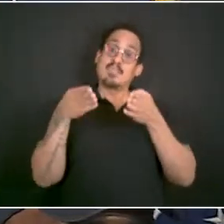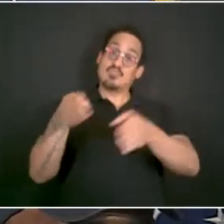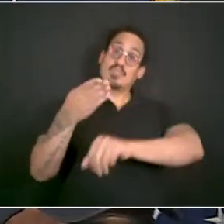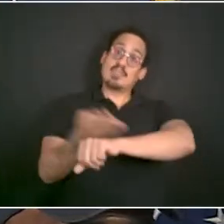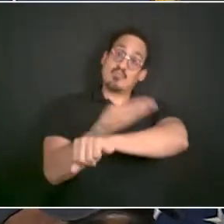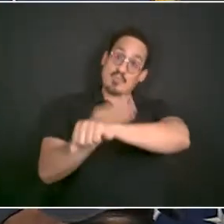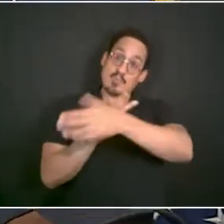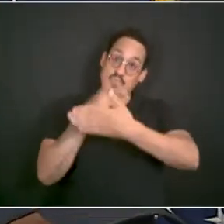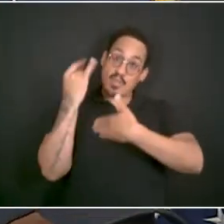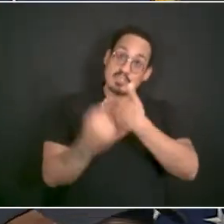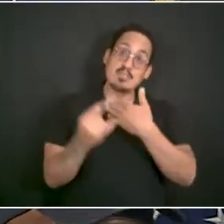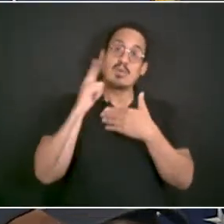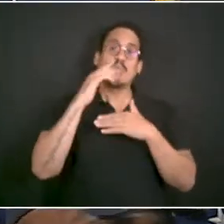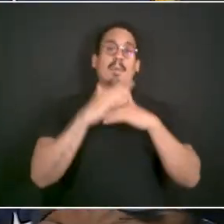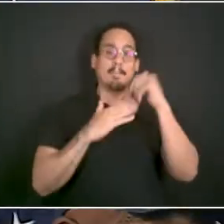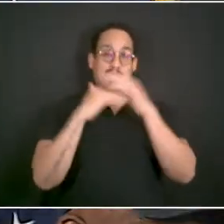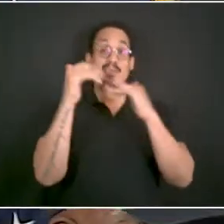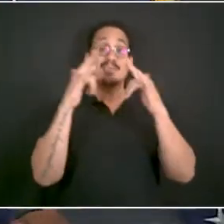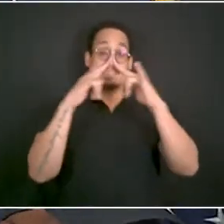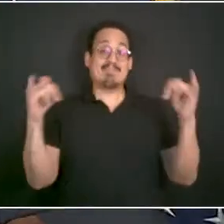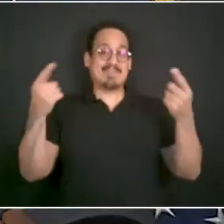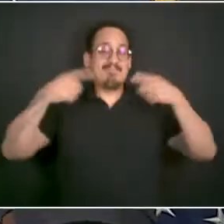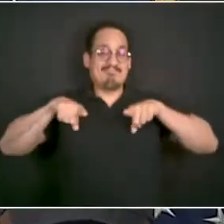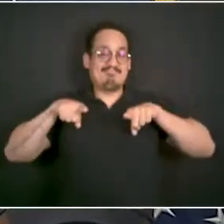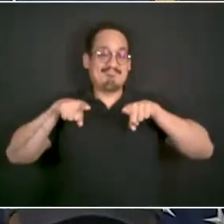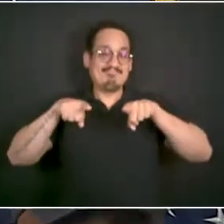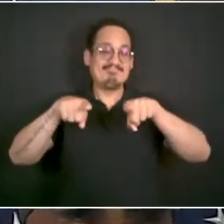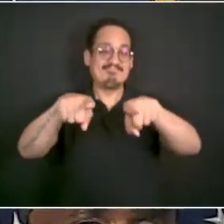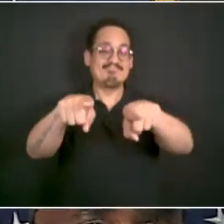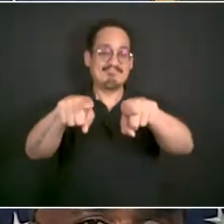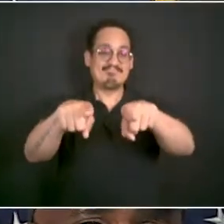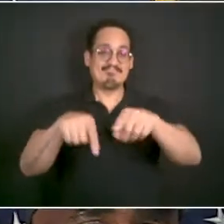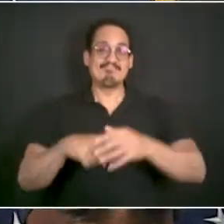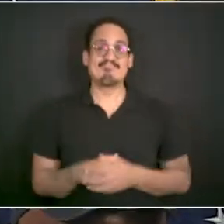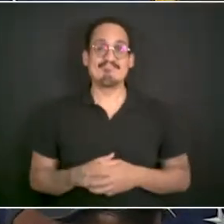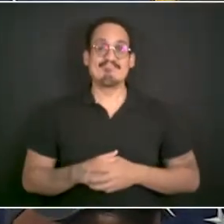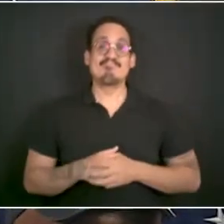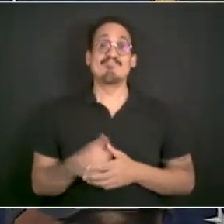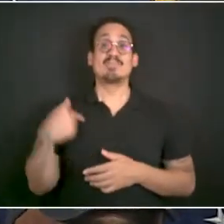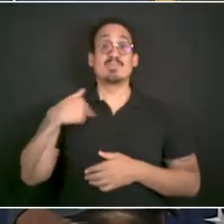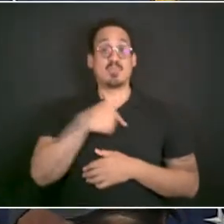million in capital towards this memorial. We put a down payment.